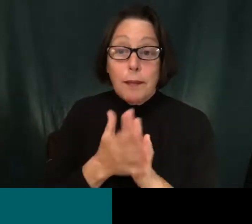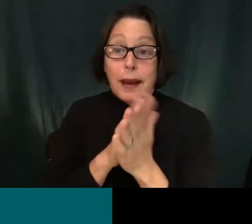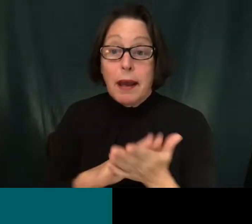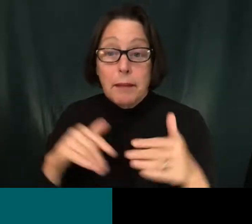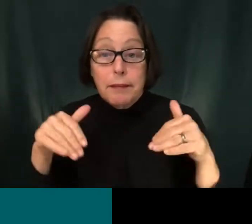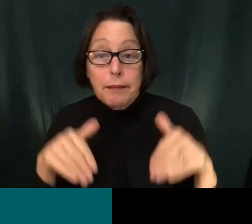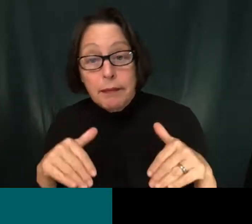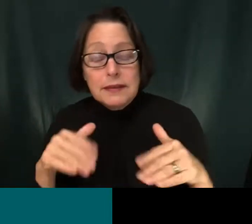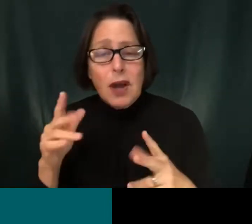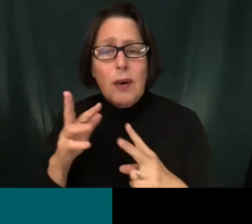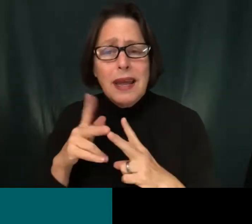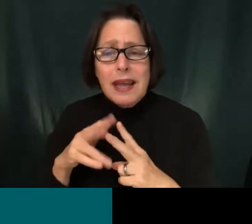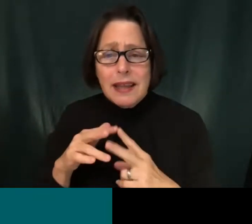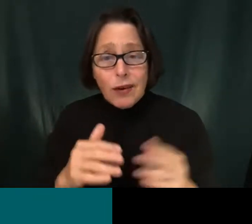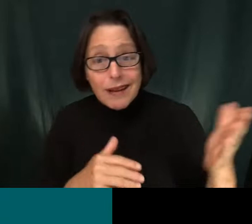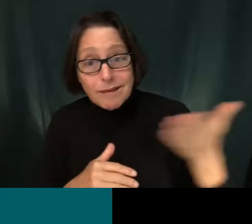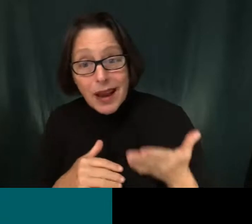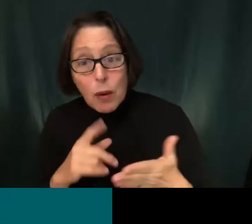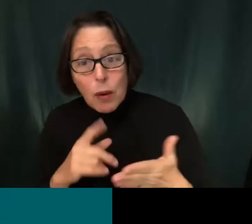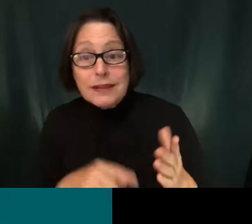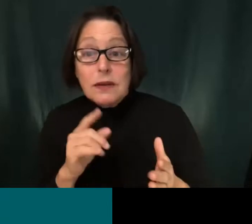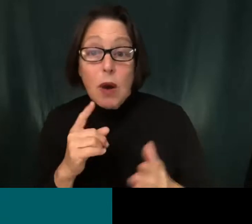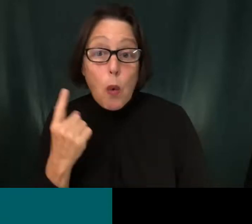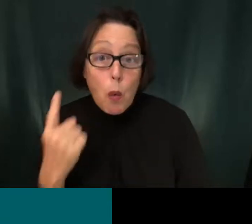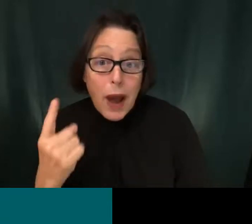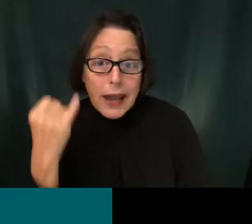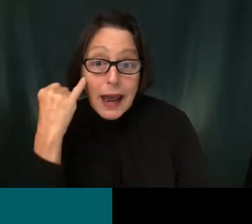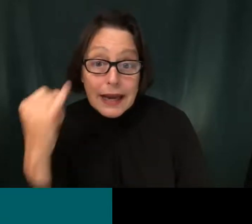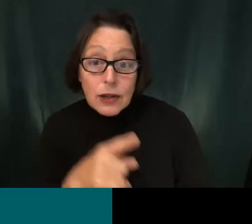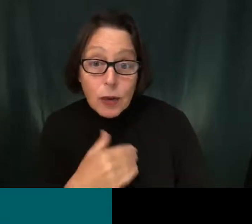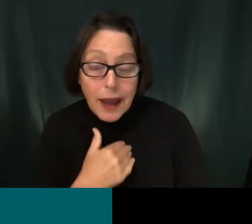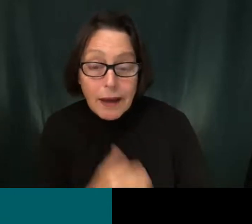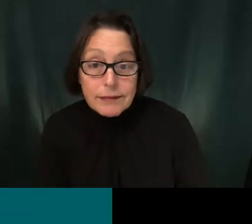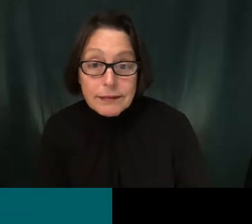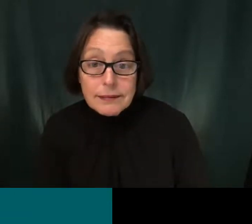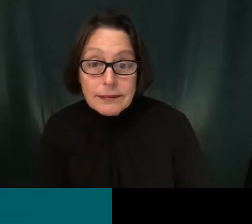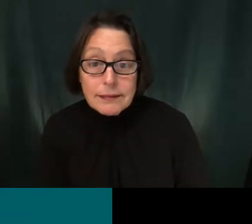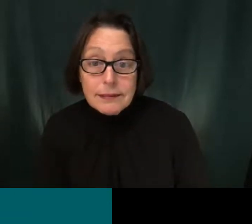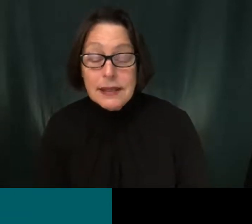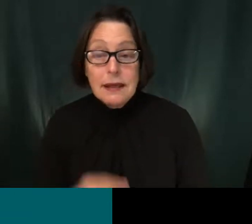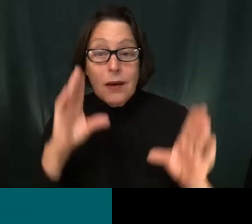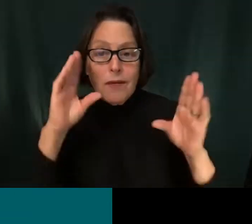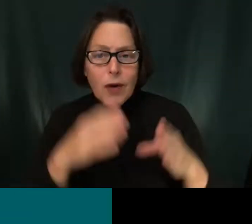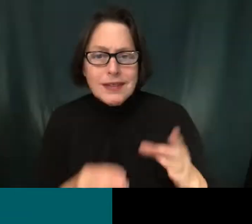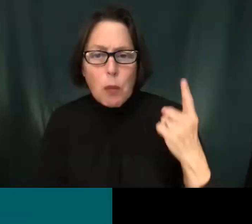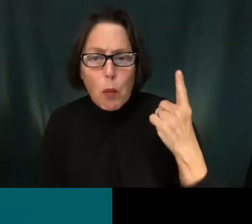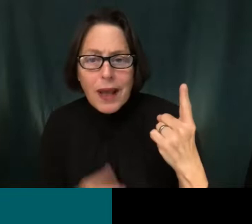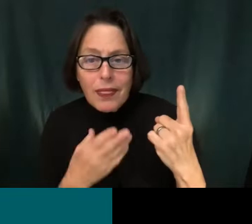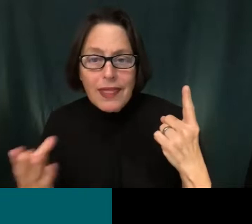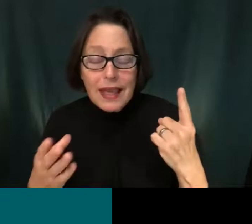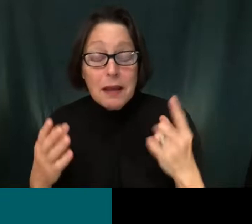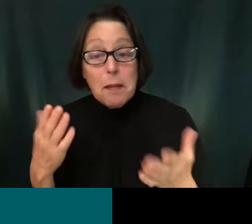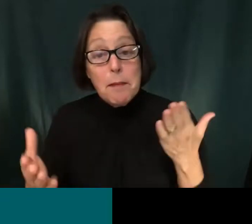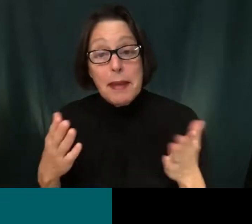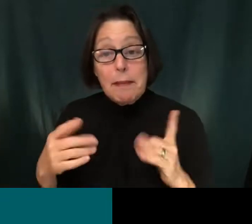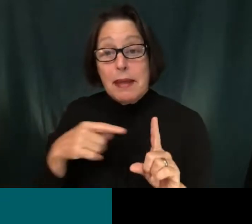just inviting them to say like, well, what's one idea that you have? So focusing on one thing can help it feel not as